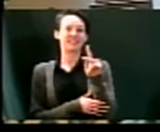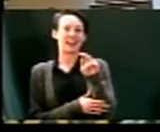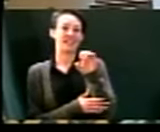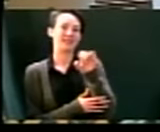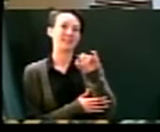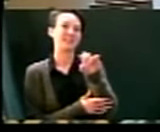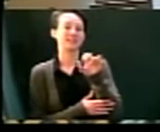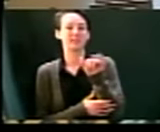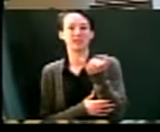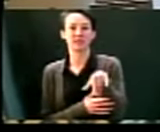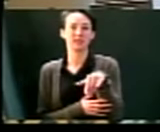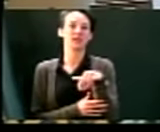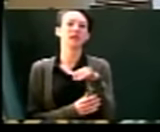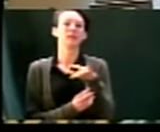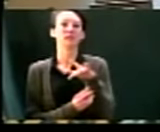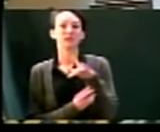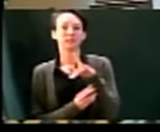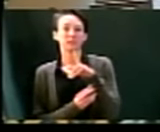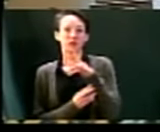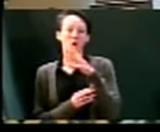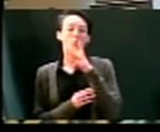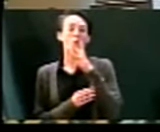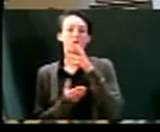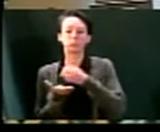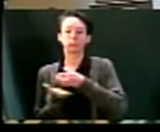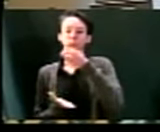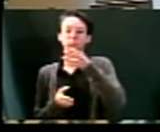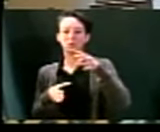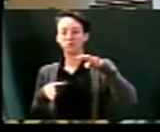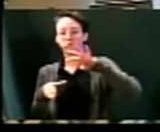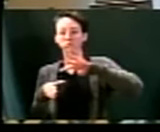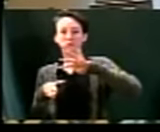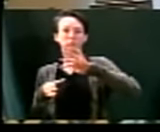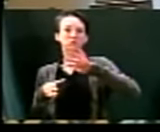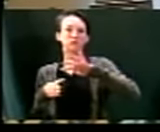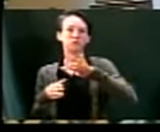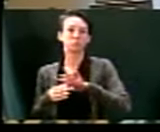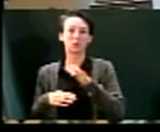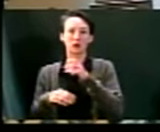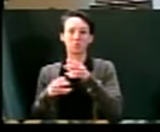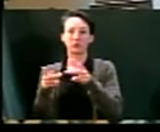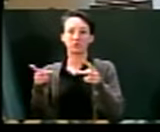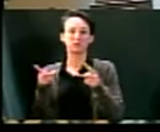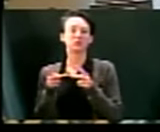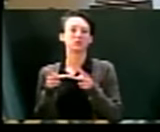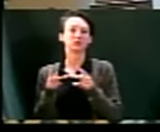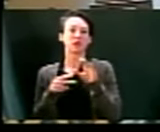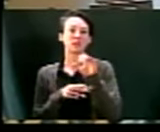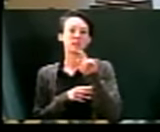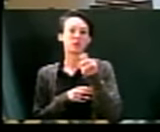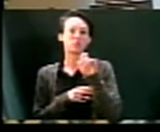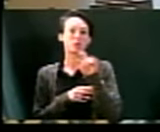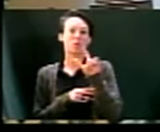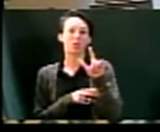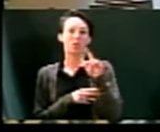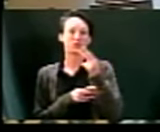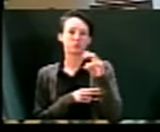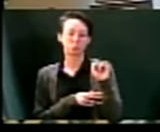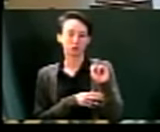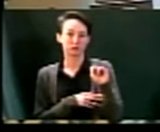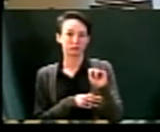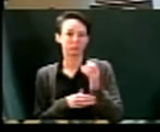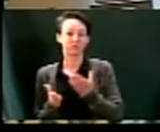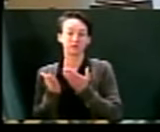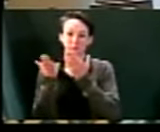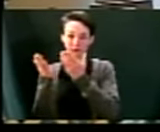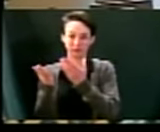value of $1,000 for student, staff, and public use at Central High School. So moved. Second. Motion